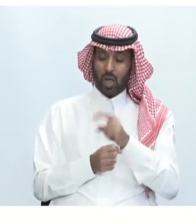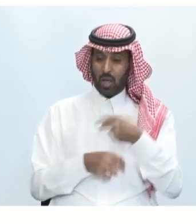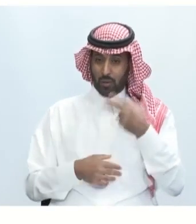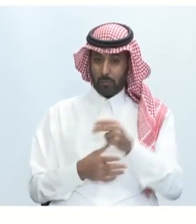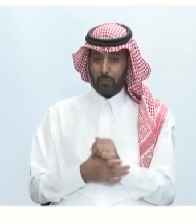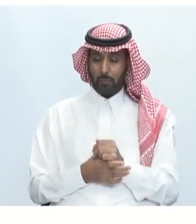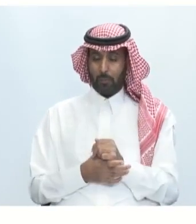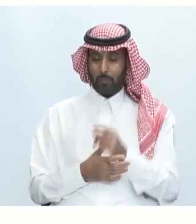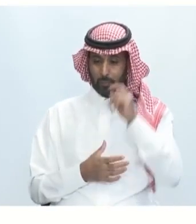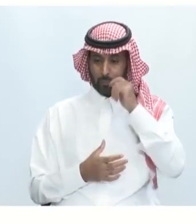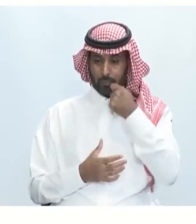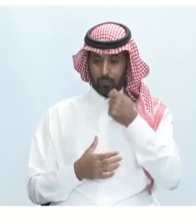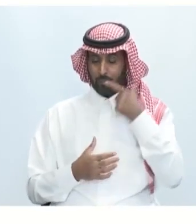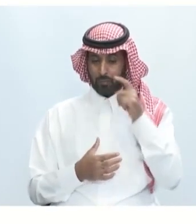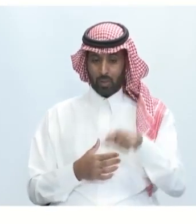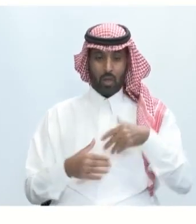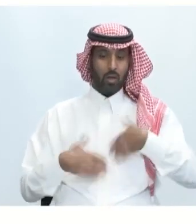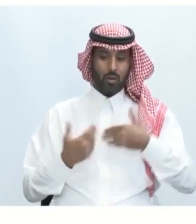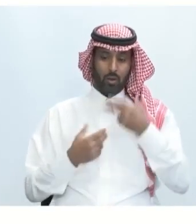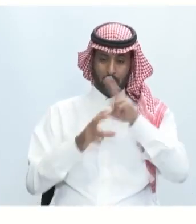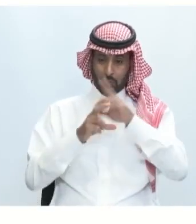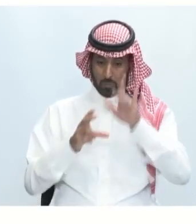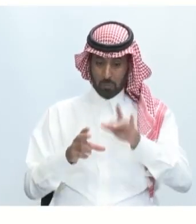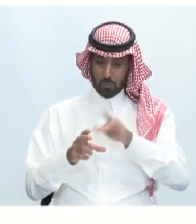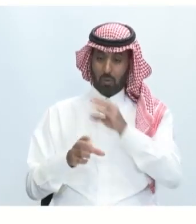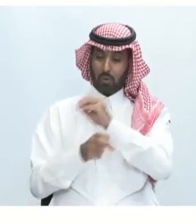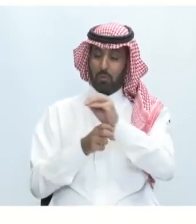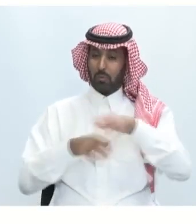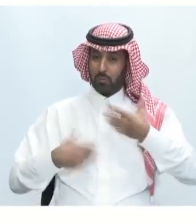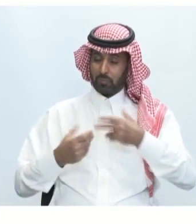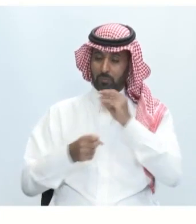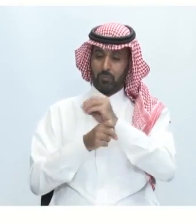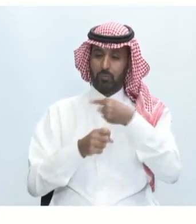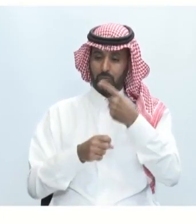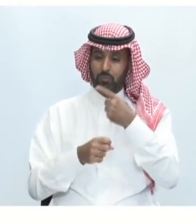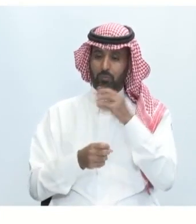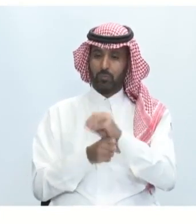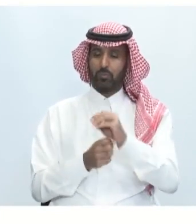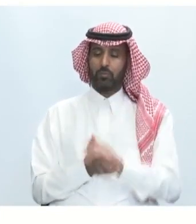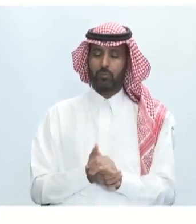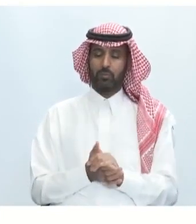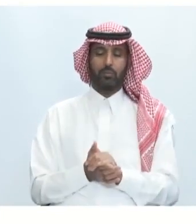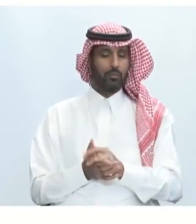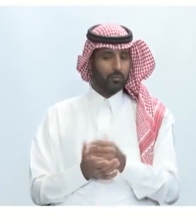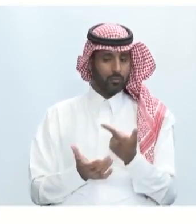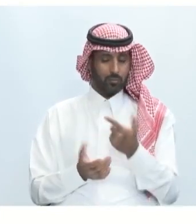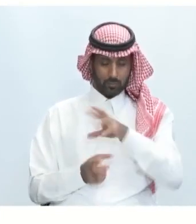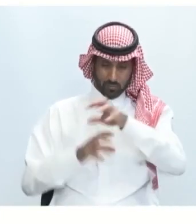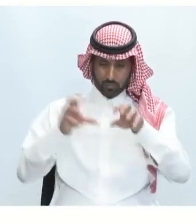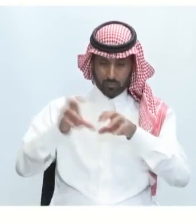comedian told the audience a joke. So how do we rearrange